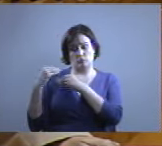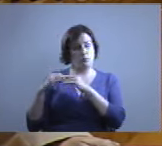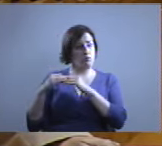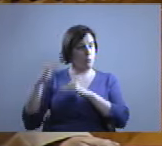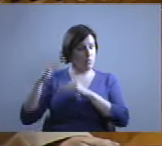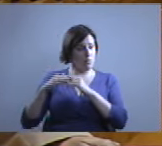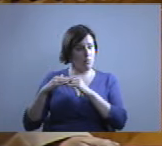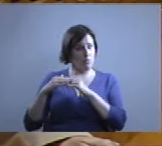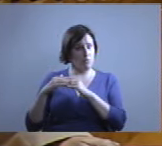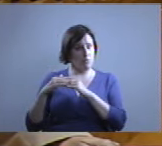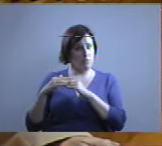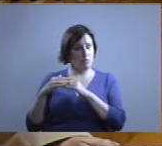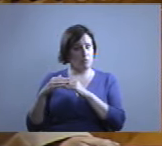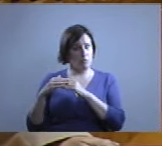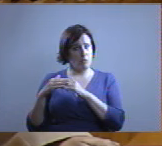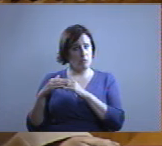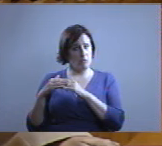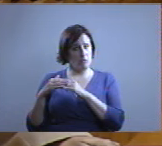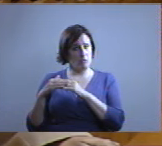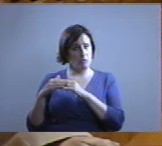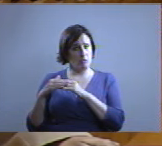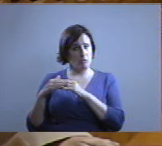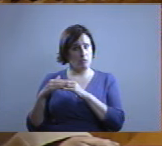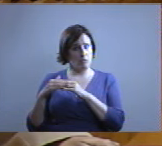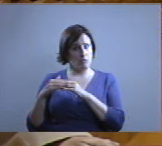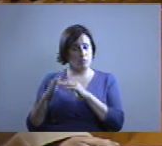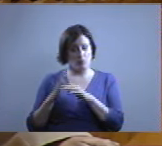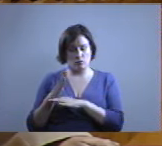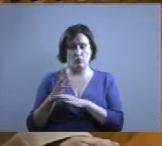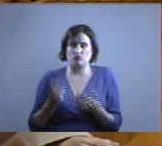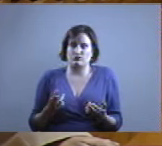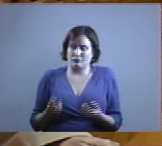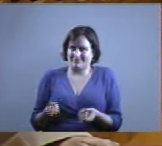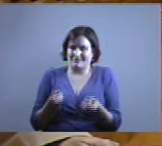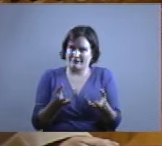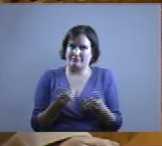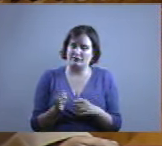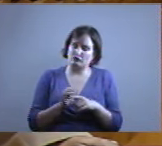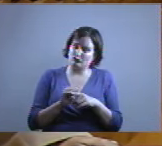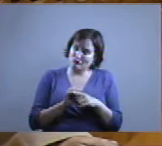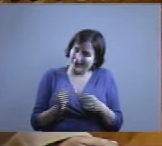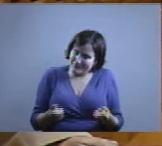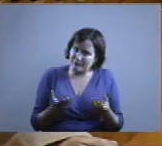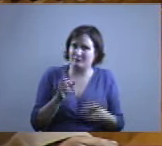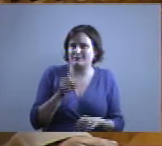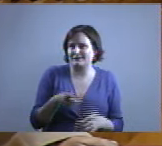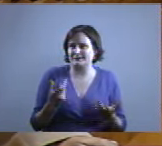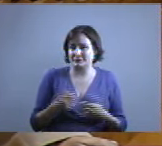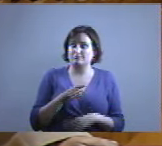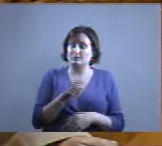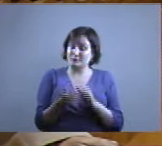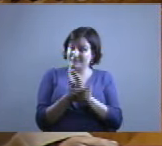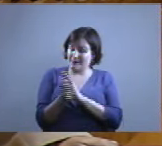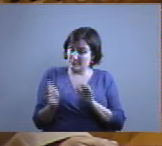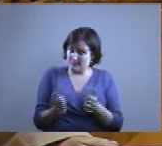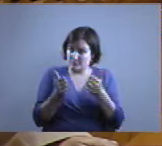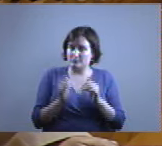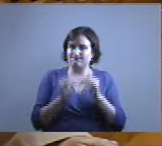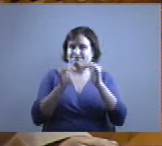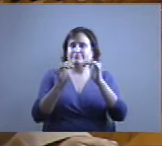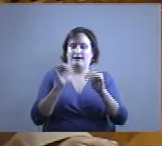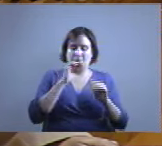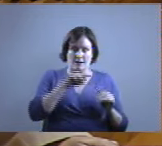out effectively if they are given enough resources and training. Training will create abilities and skills to enforce this bill